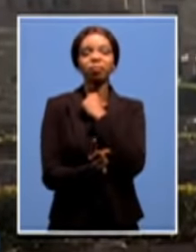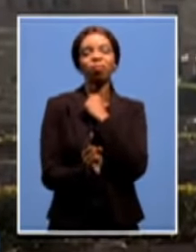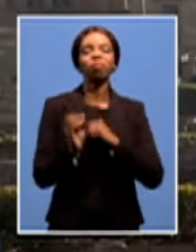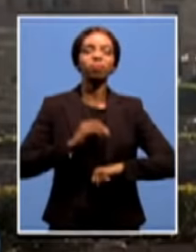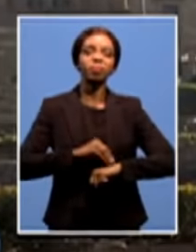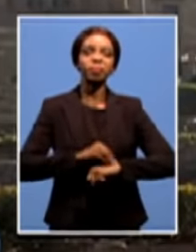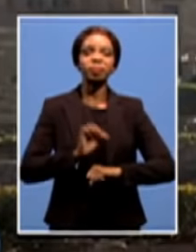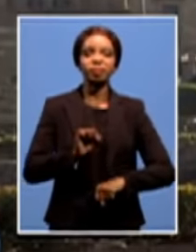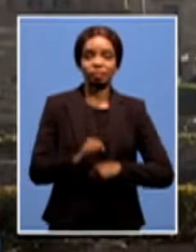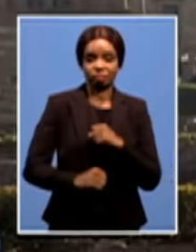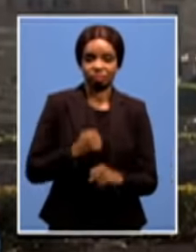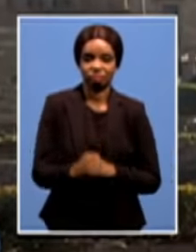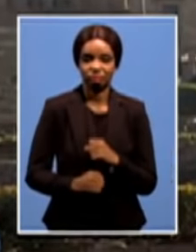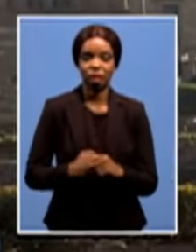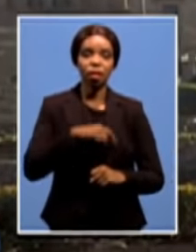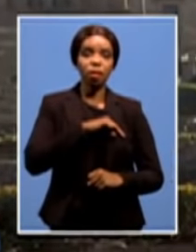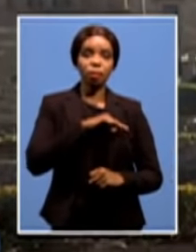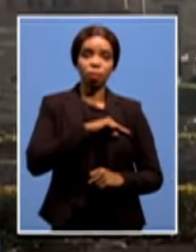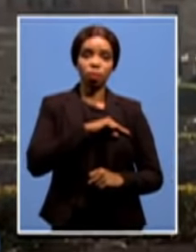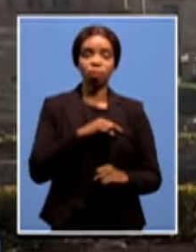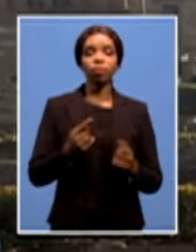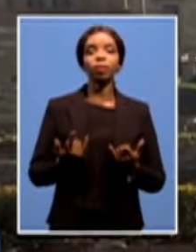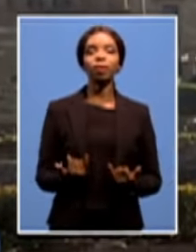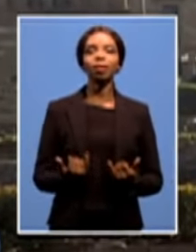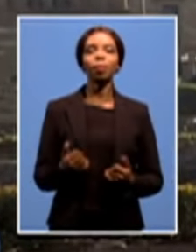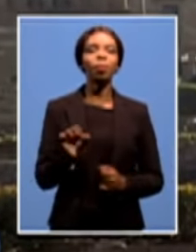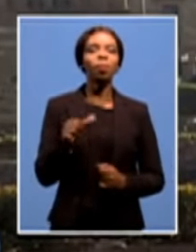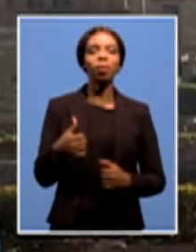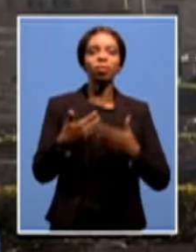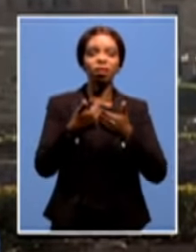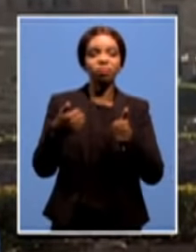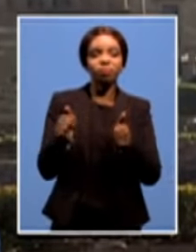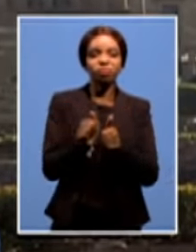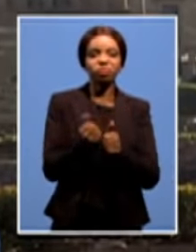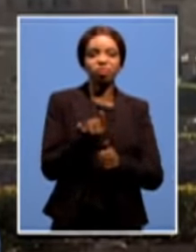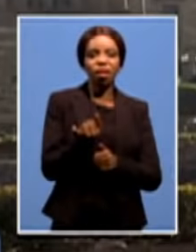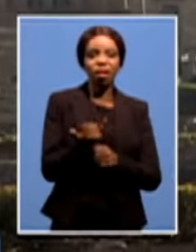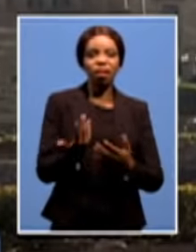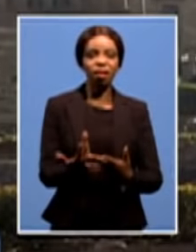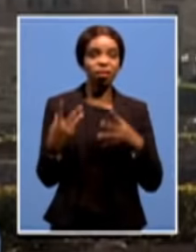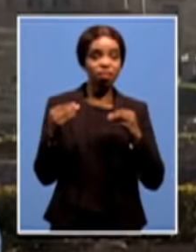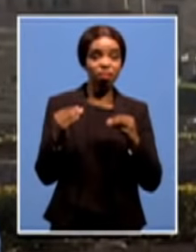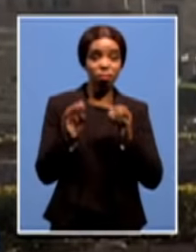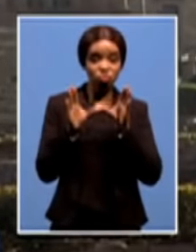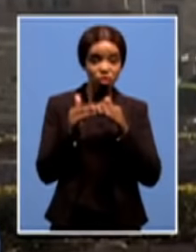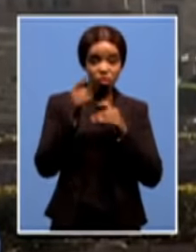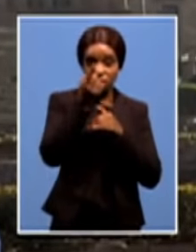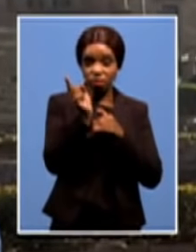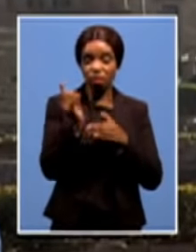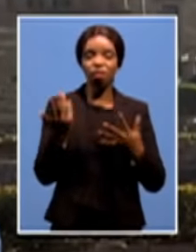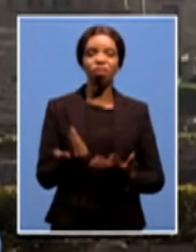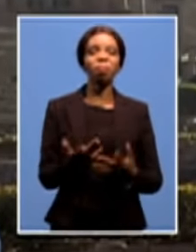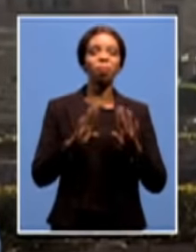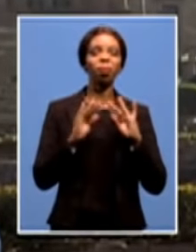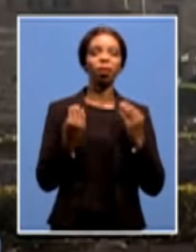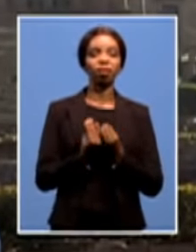state and, you know, other stakeholders like the corporate sector, the civil society, like